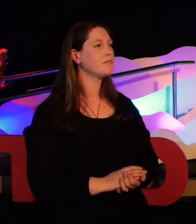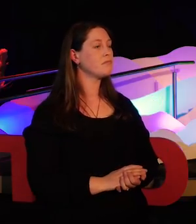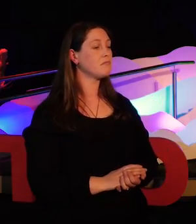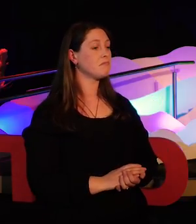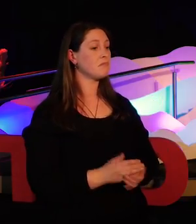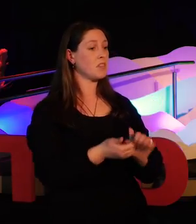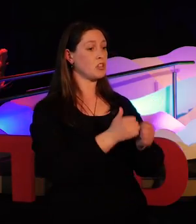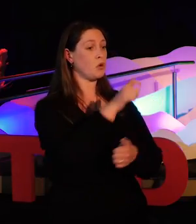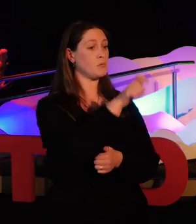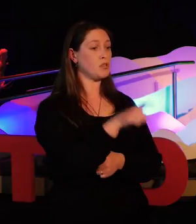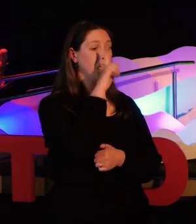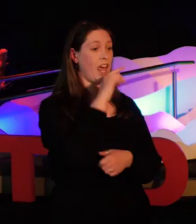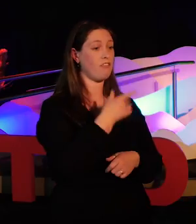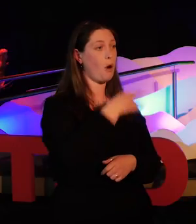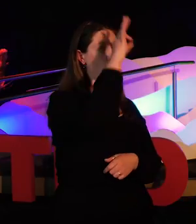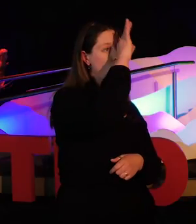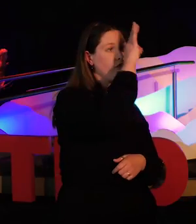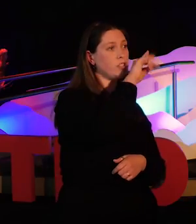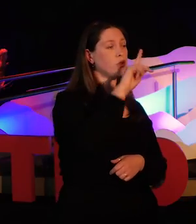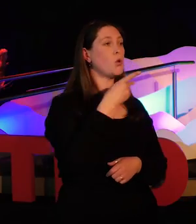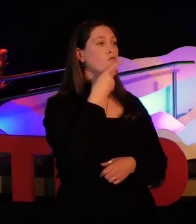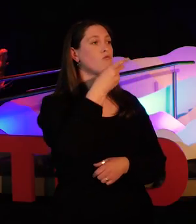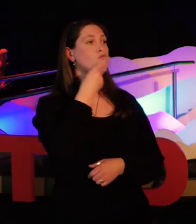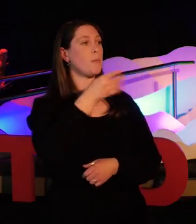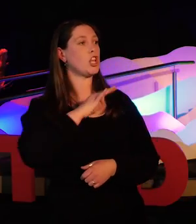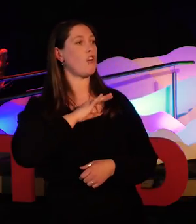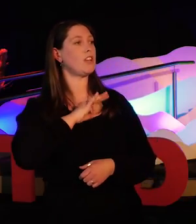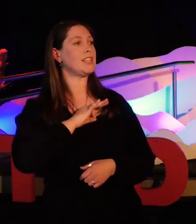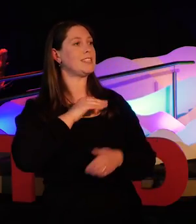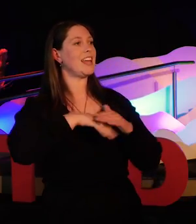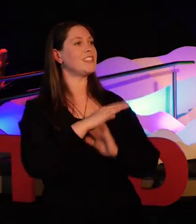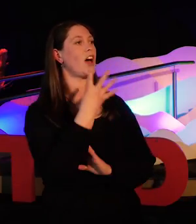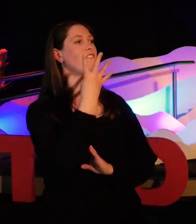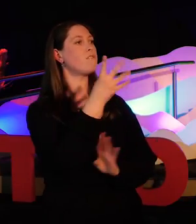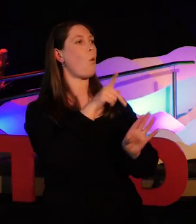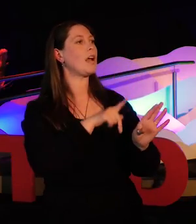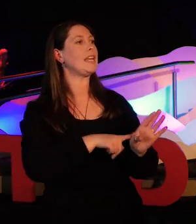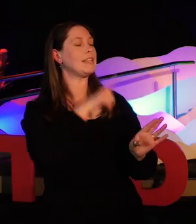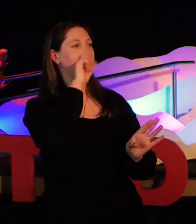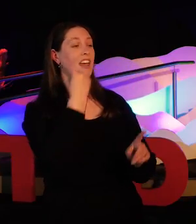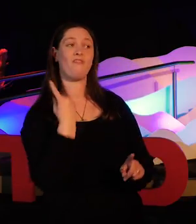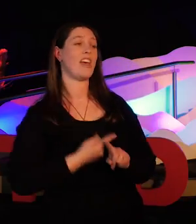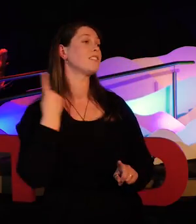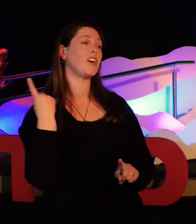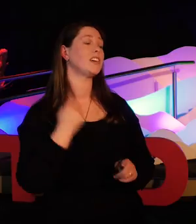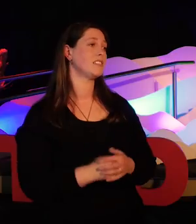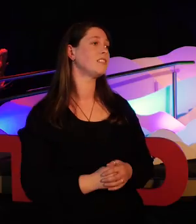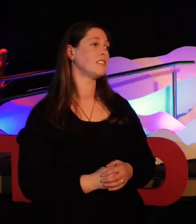And an athlete can move from a novice to a repeat medalist in 4 years. That's